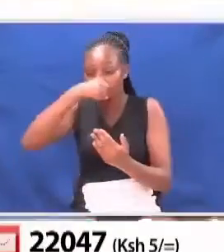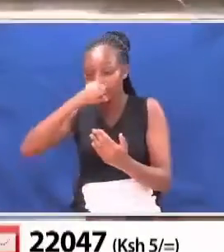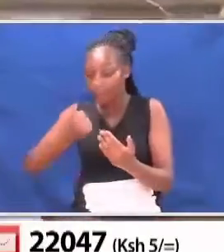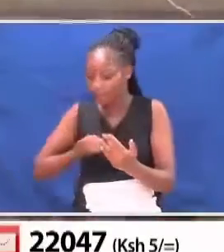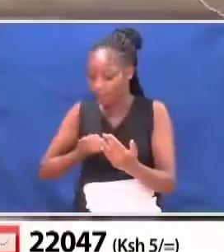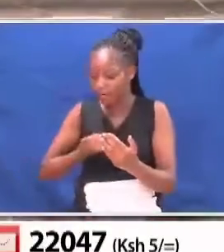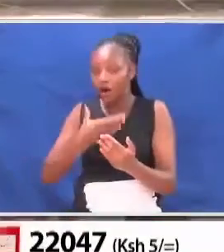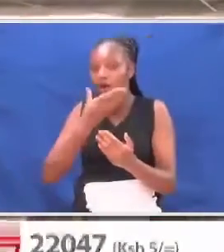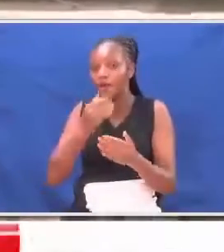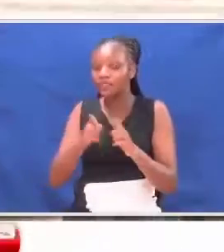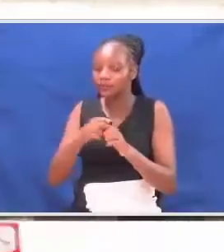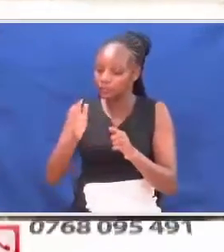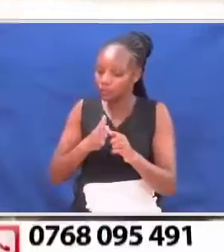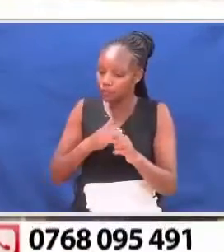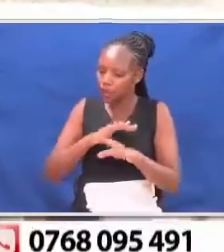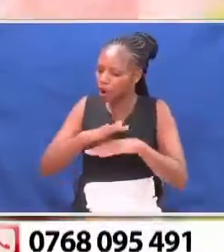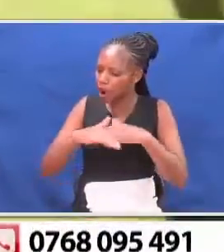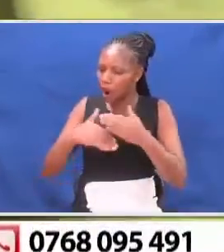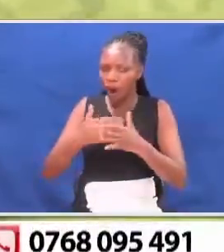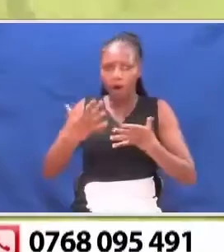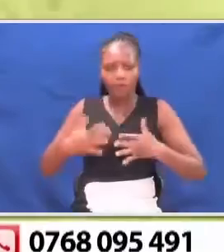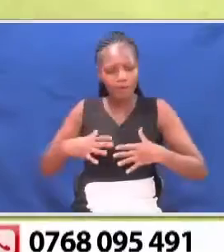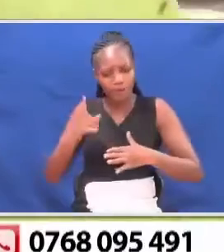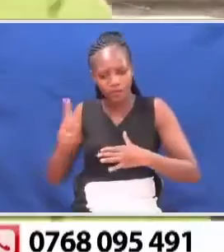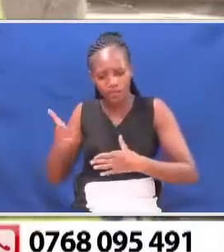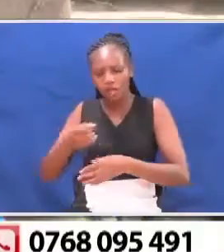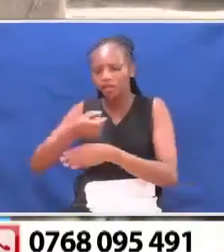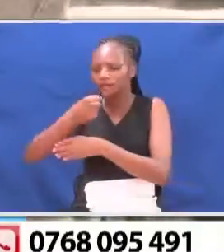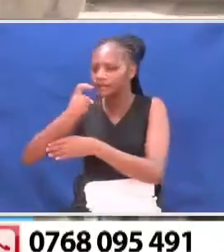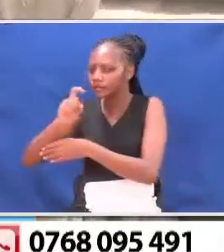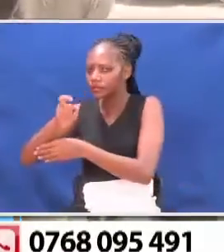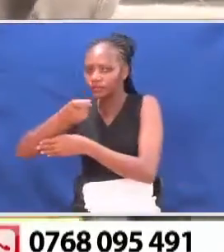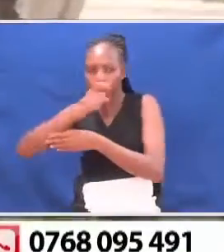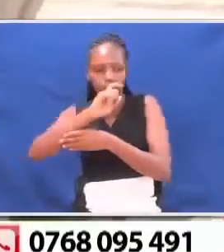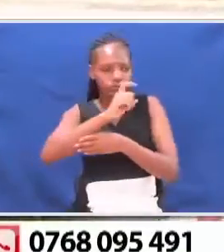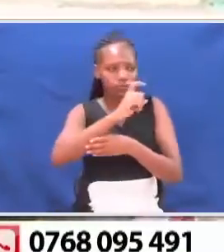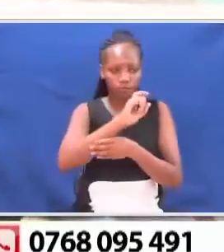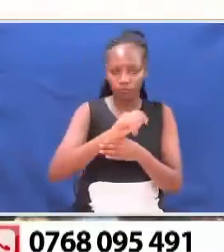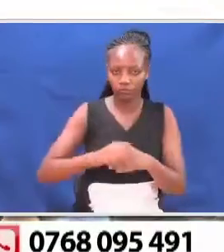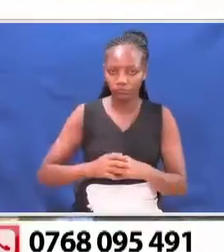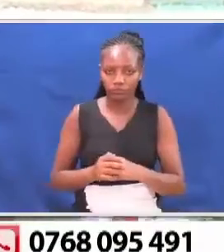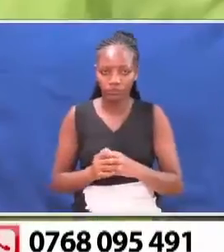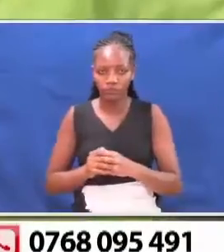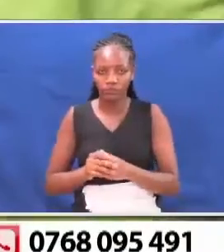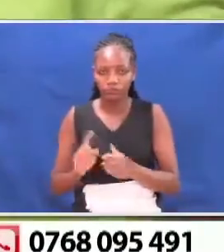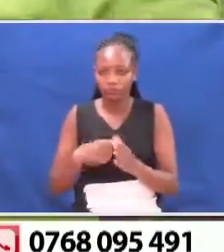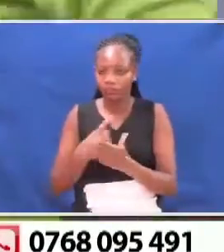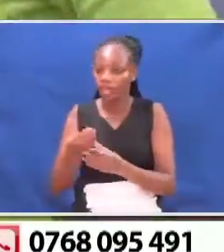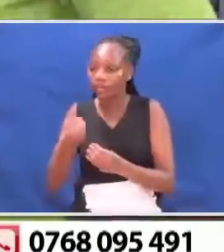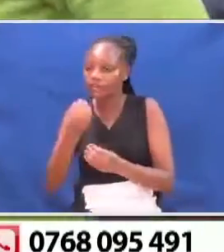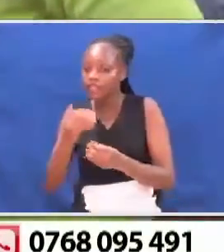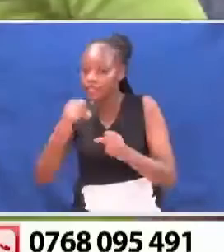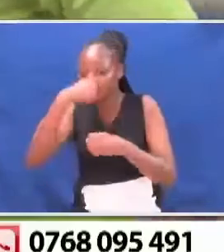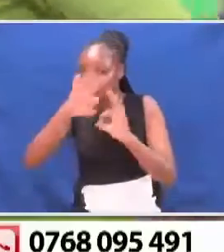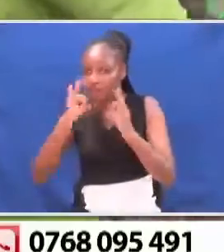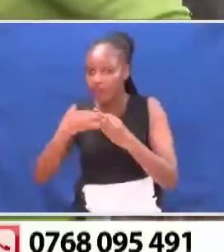woman kicks off just as the hunger pangs in the stomachs of these street families begin to strike. Feeding street families